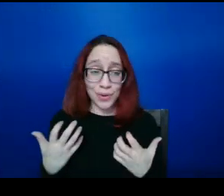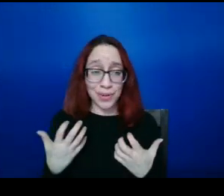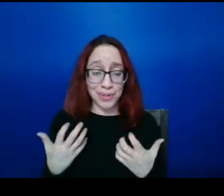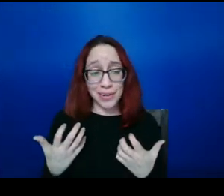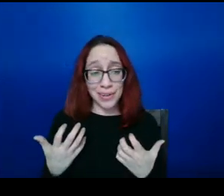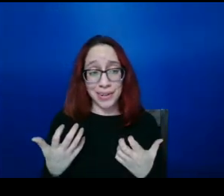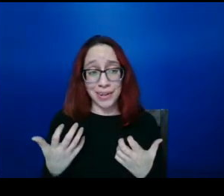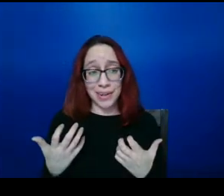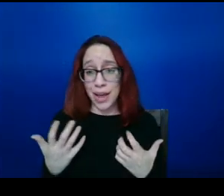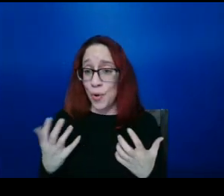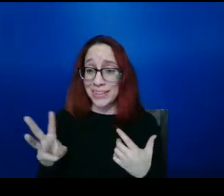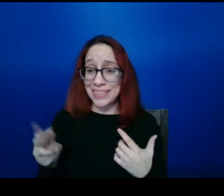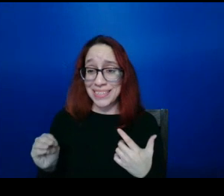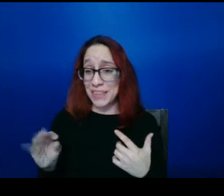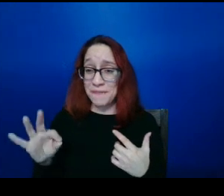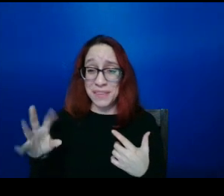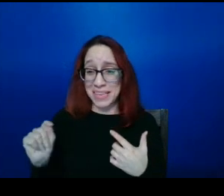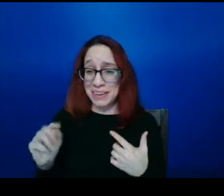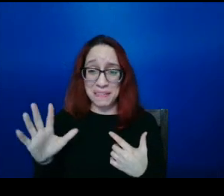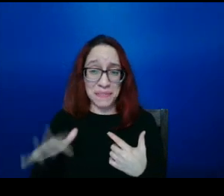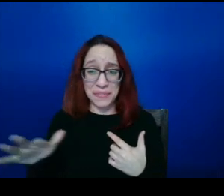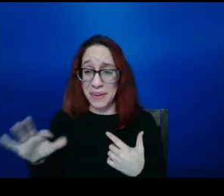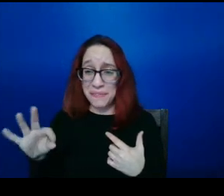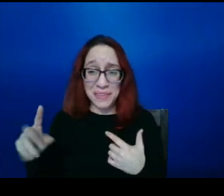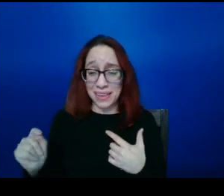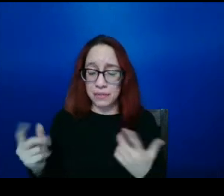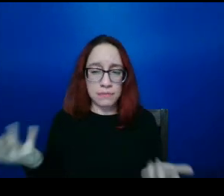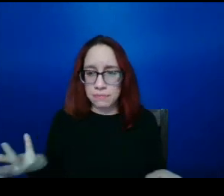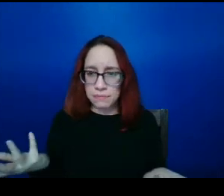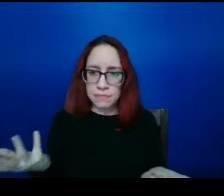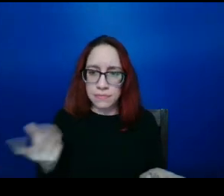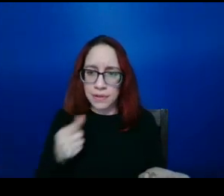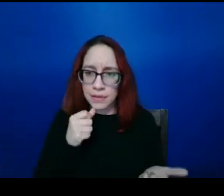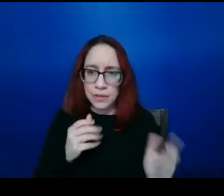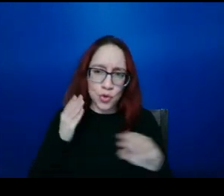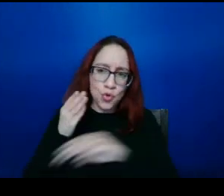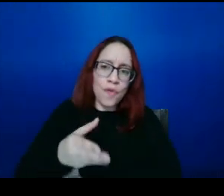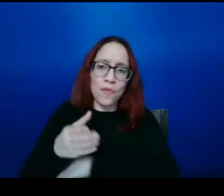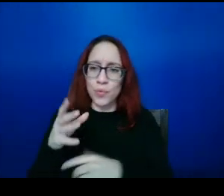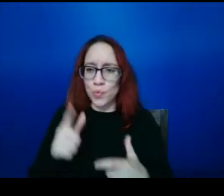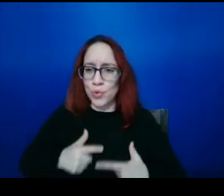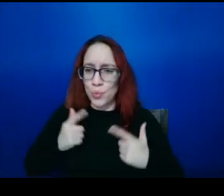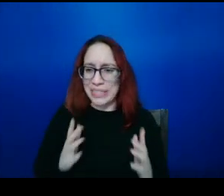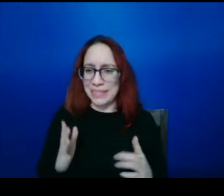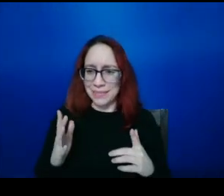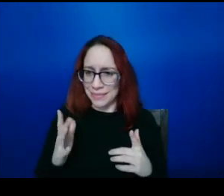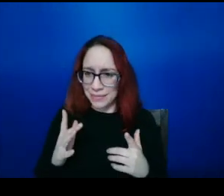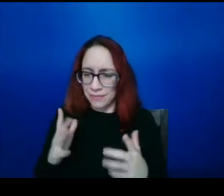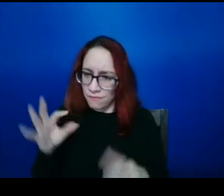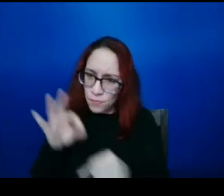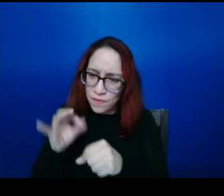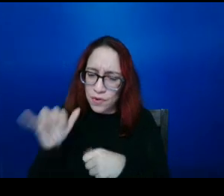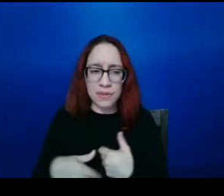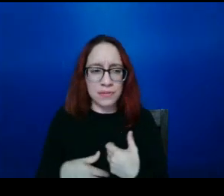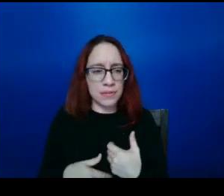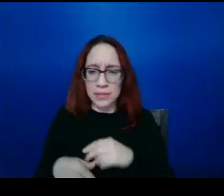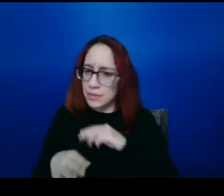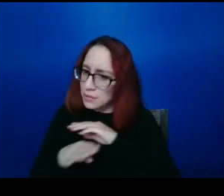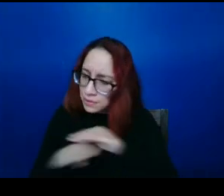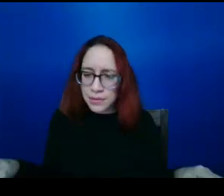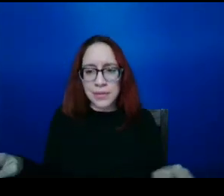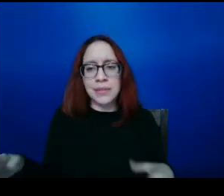have it 60 feet or 55 feet even. That is over what the residents voted for. Flat out, end of story.